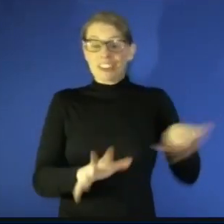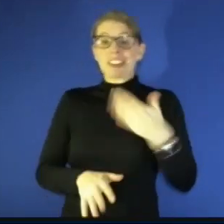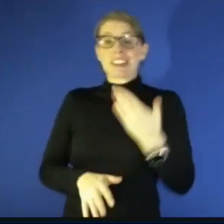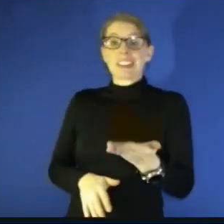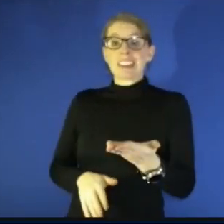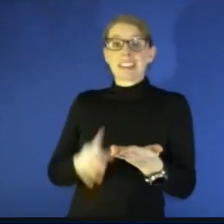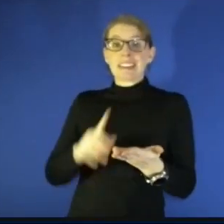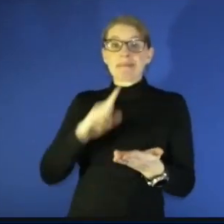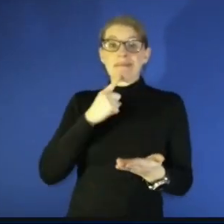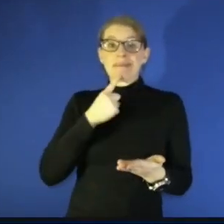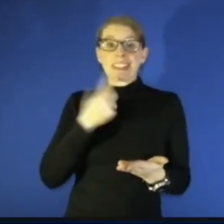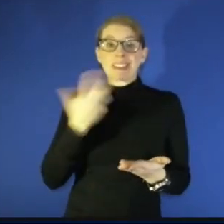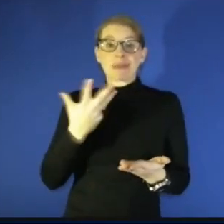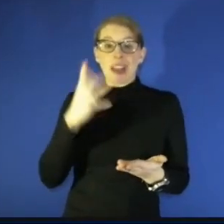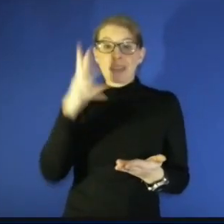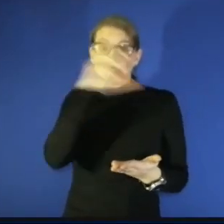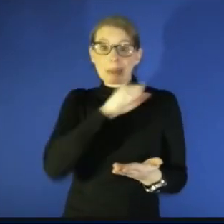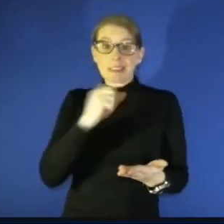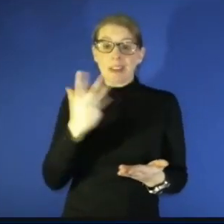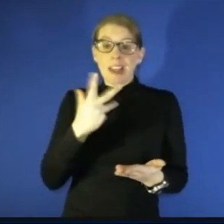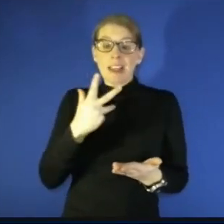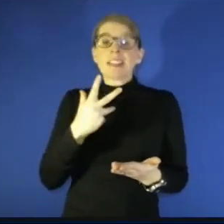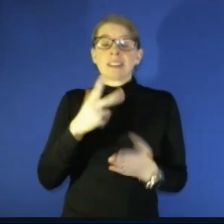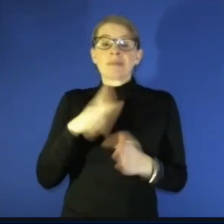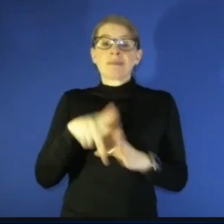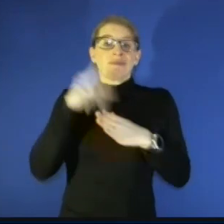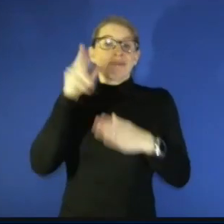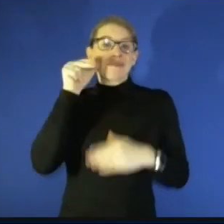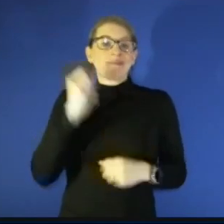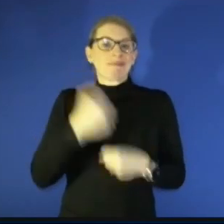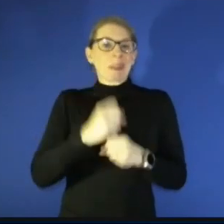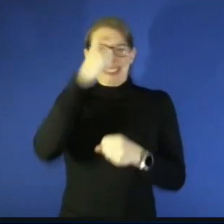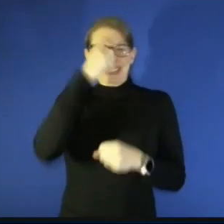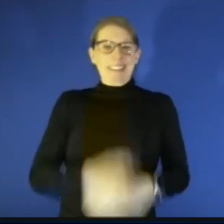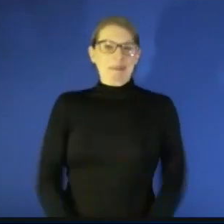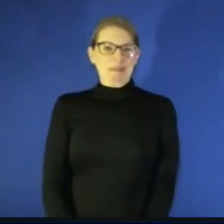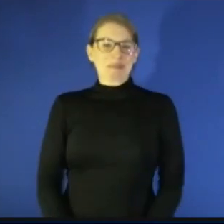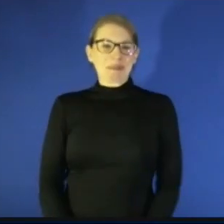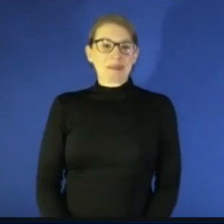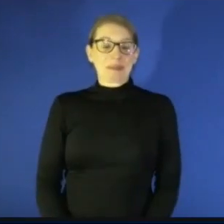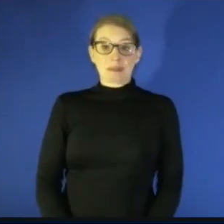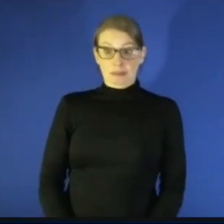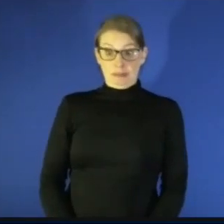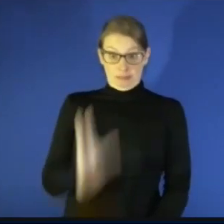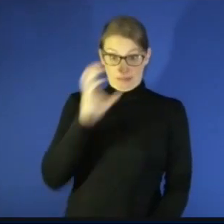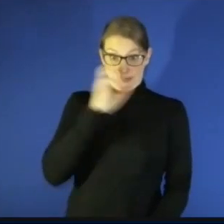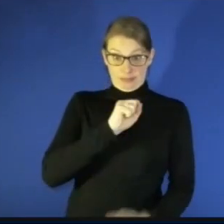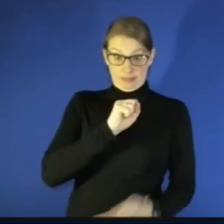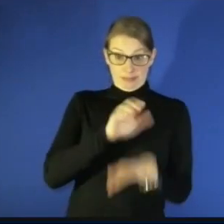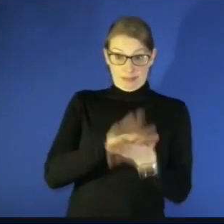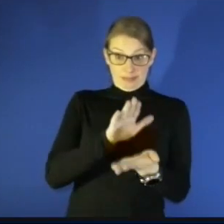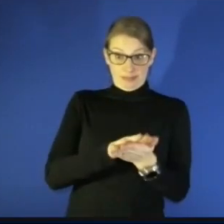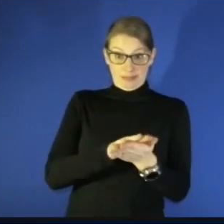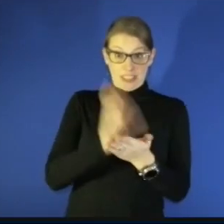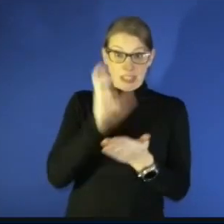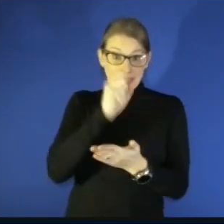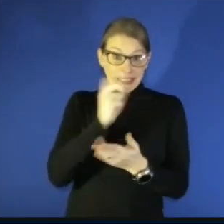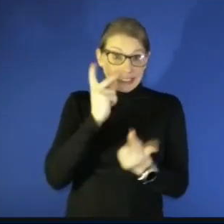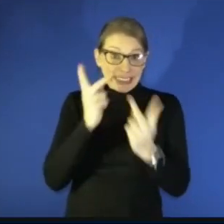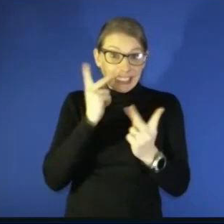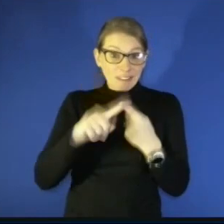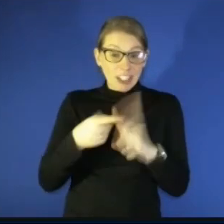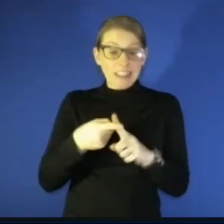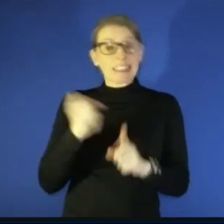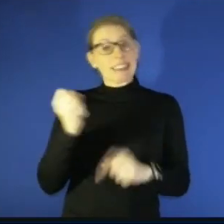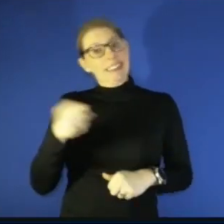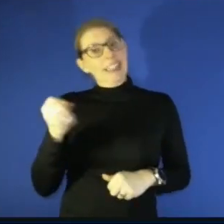Horse riding. That makes sense. Did you miss school? Did you miss seeing your friends? Yeah,